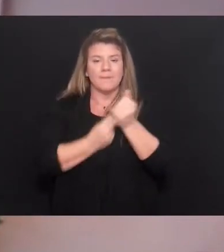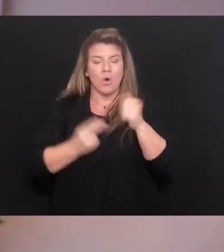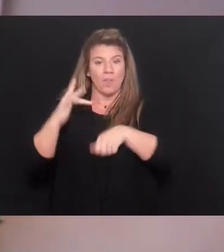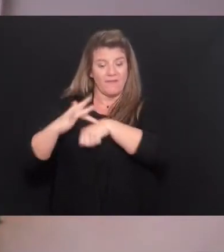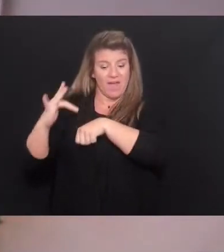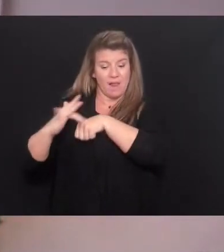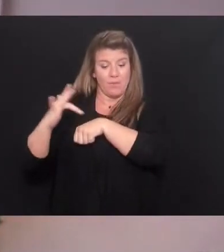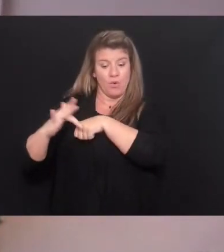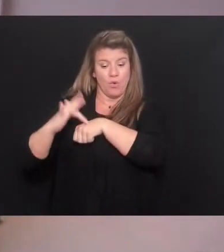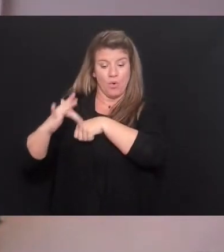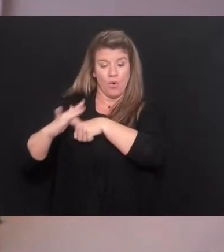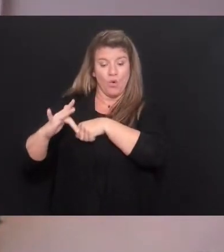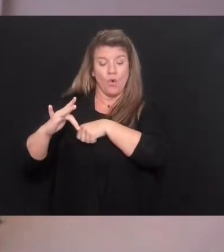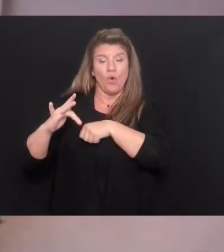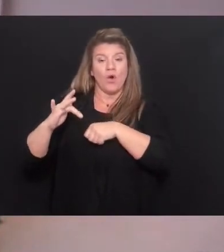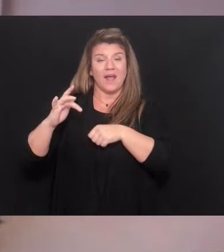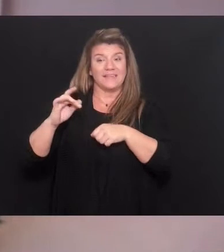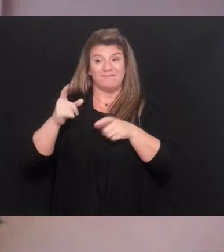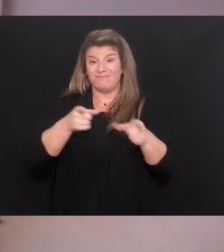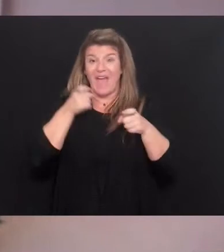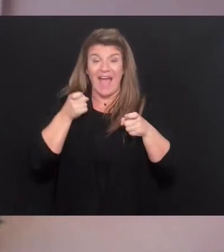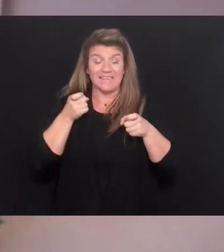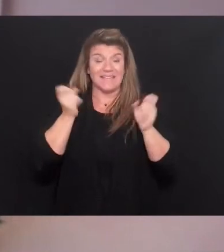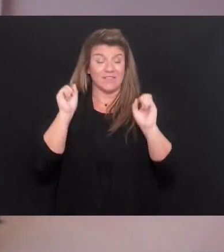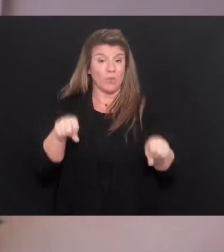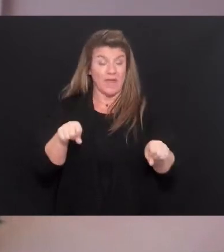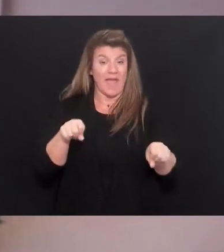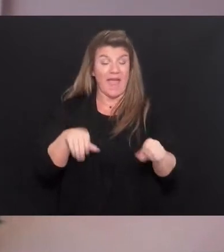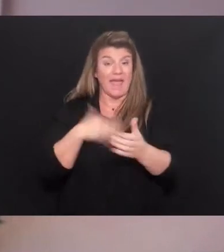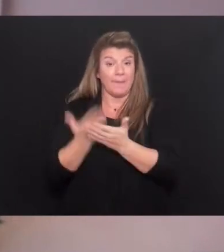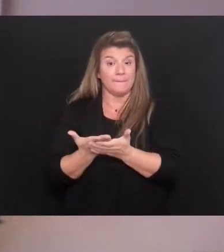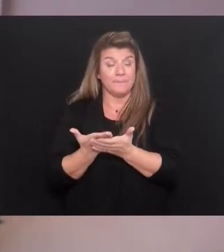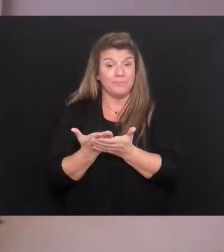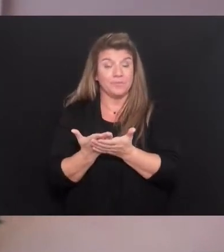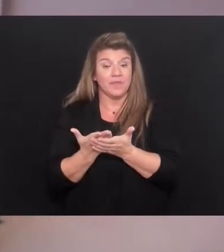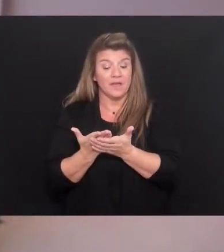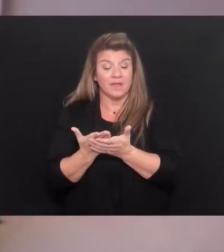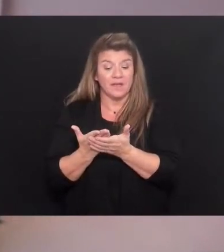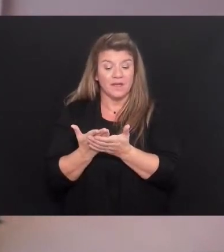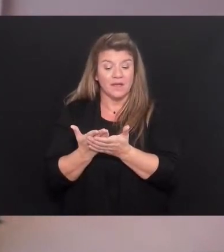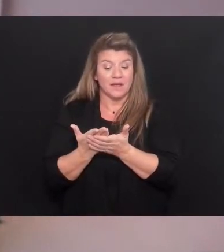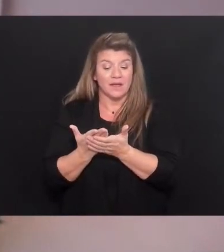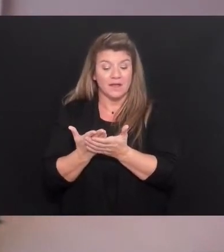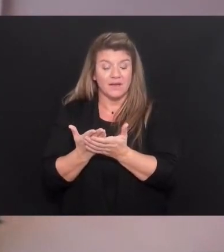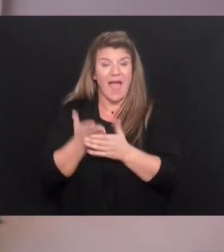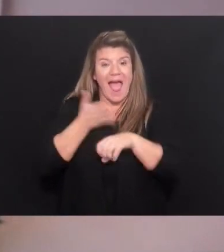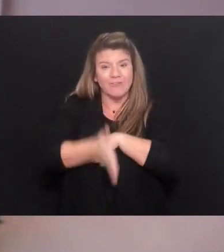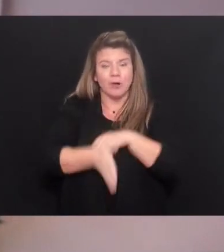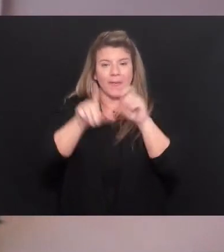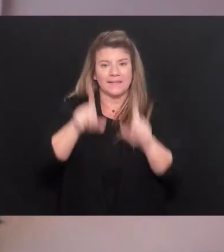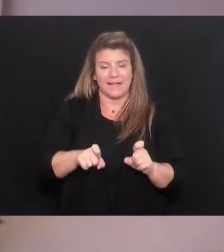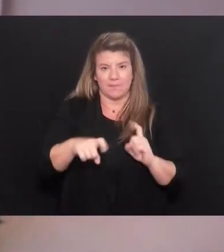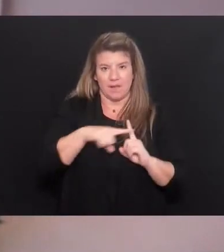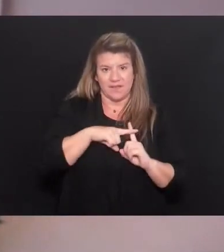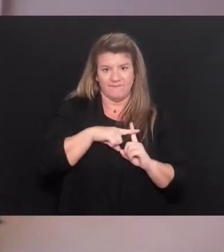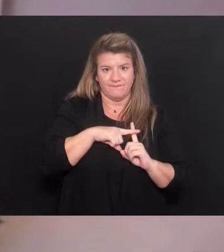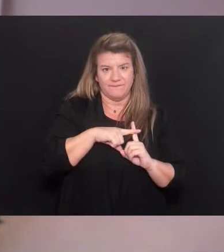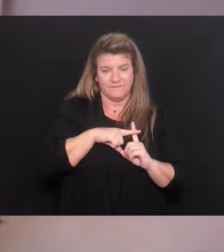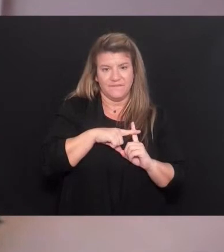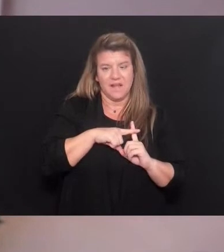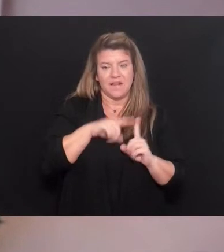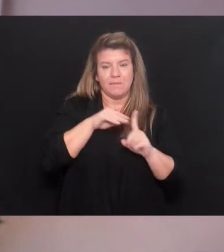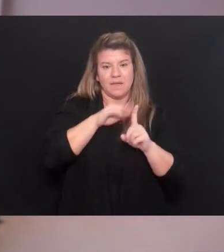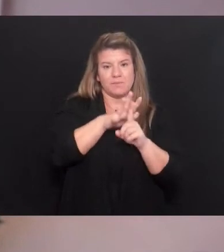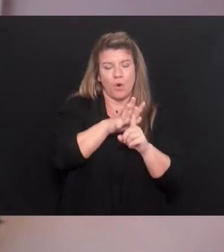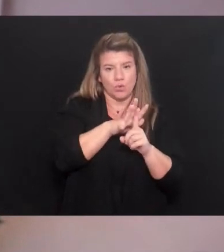them available to people as quick as we can get to them, after they may test positive or, be exposed to